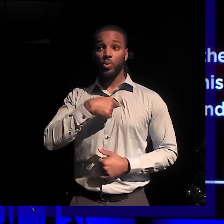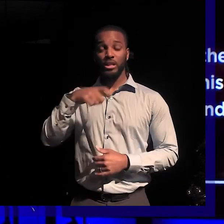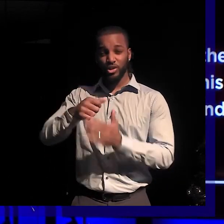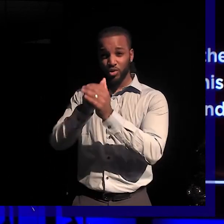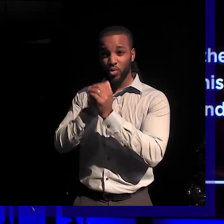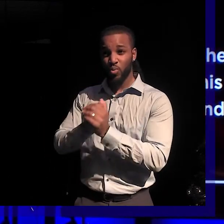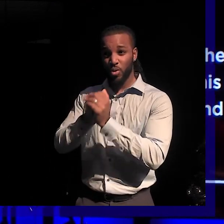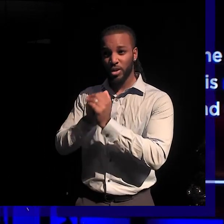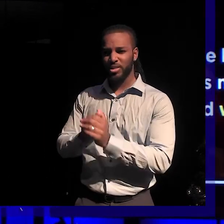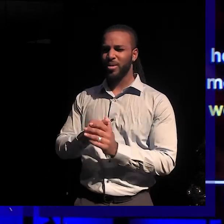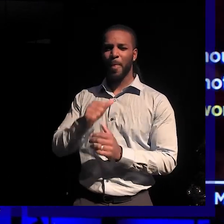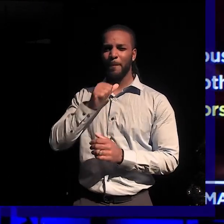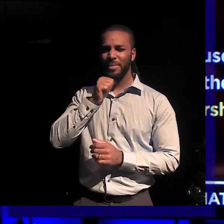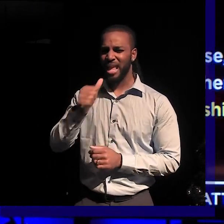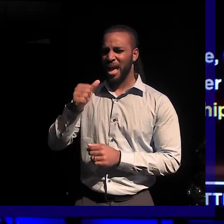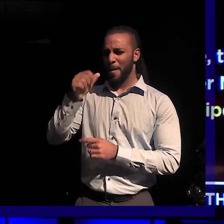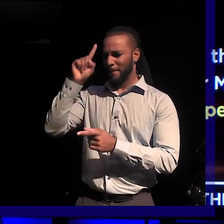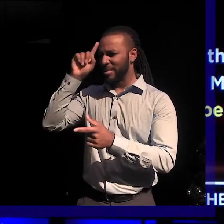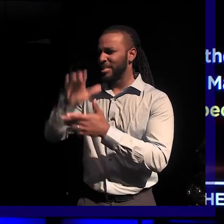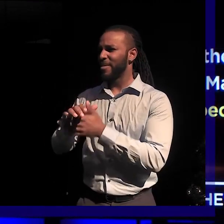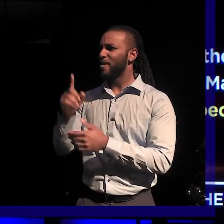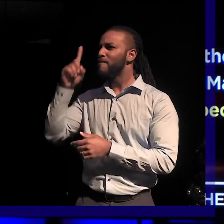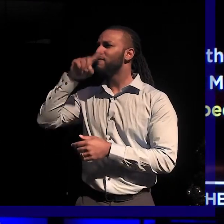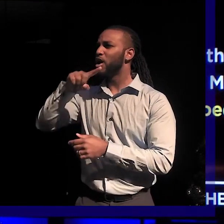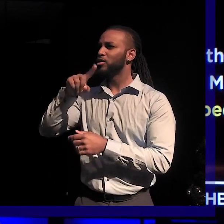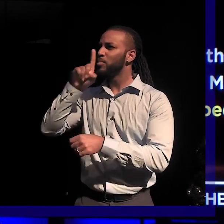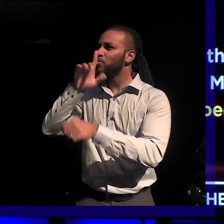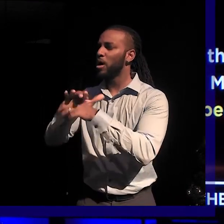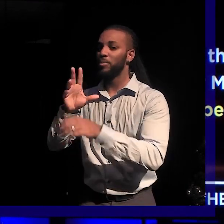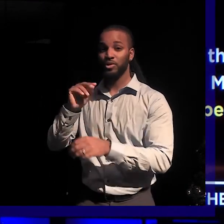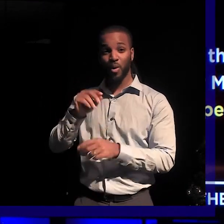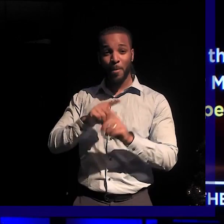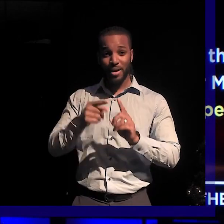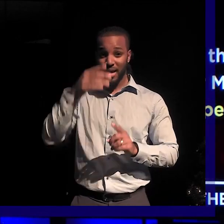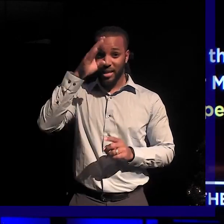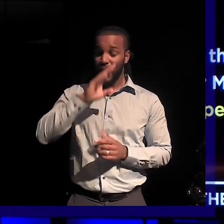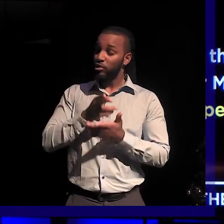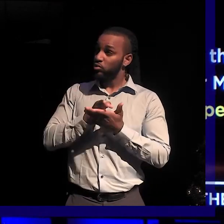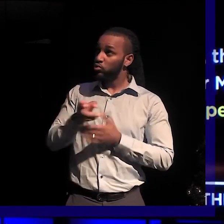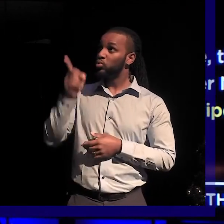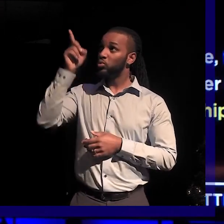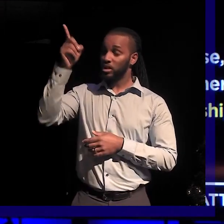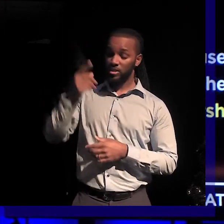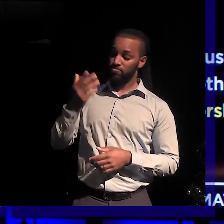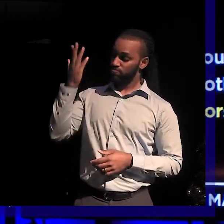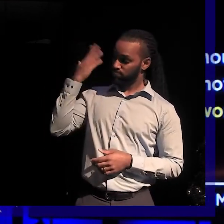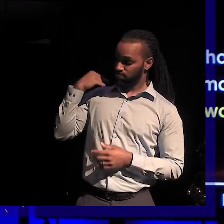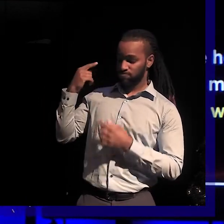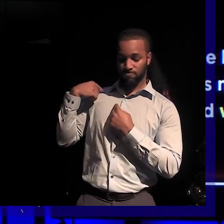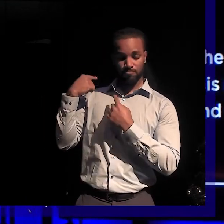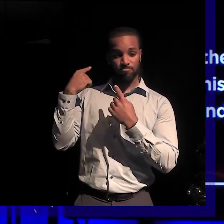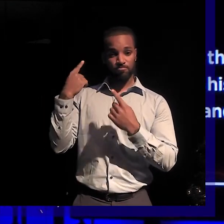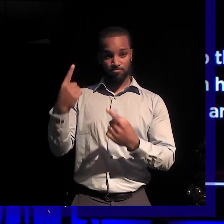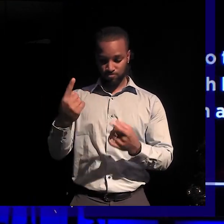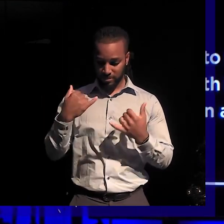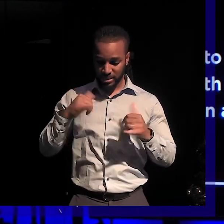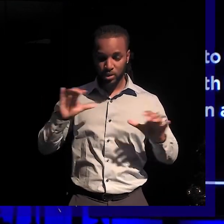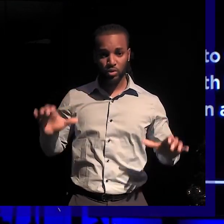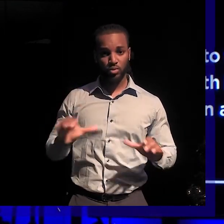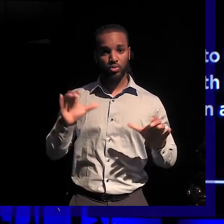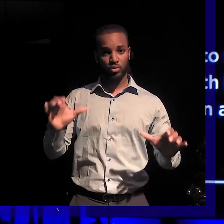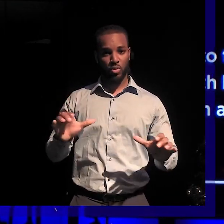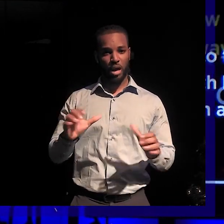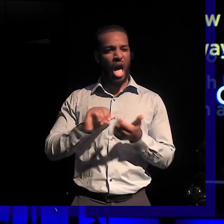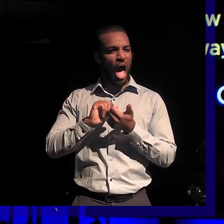worship not on false promises. We worship on the truth of what God has done, He is doing, and He will do. How do we worship in a way that we get true